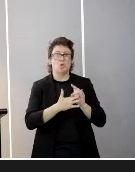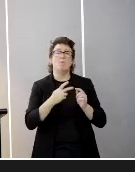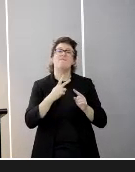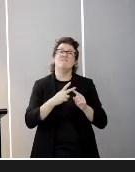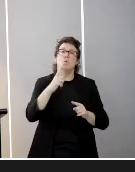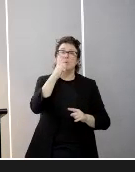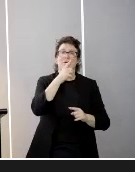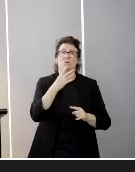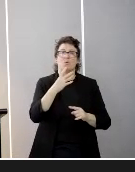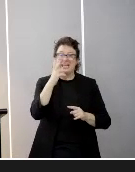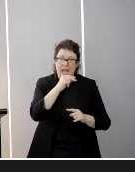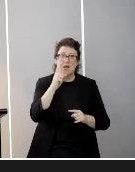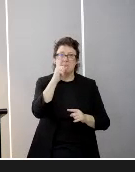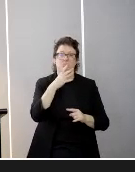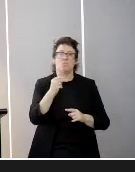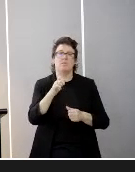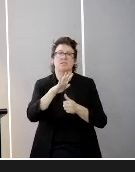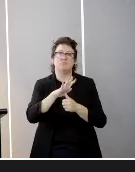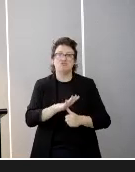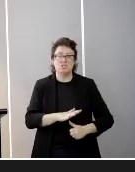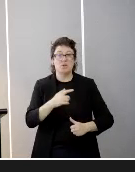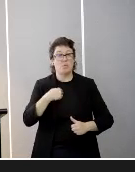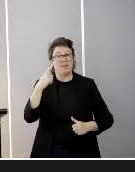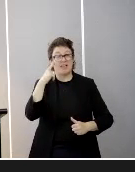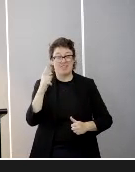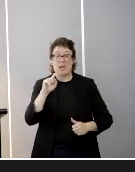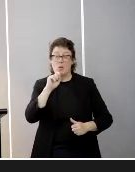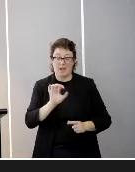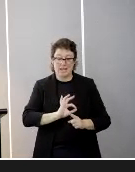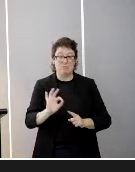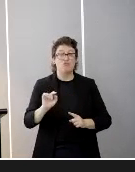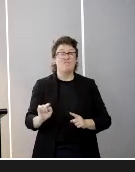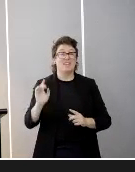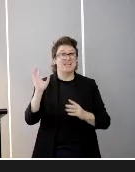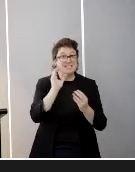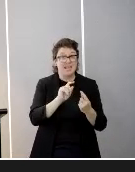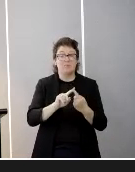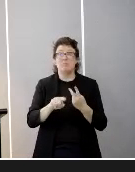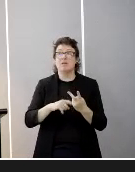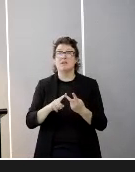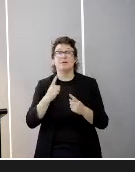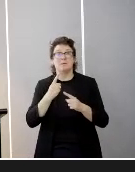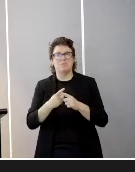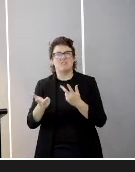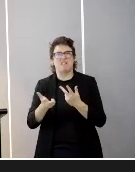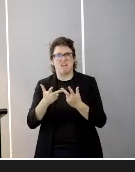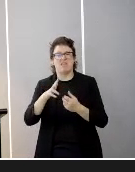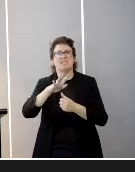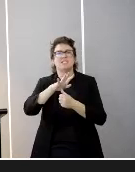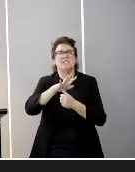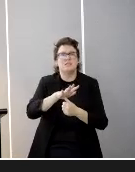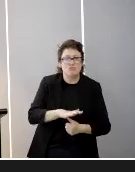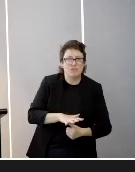with depression. And we think that it won't only improve their sleep, but it will also improve their other depressive